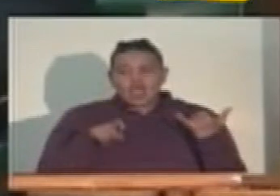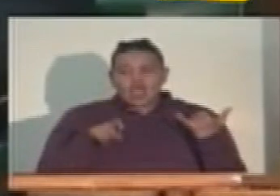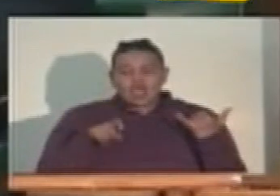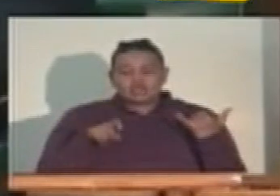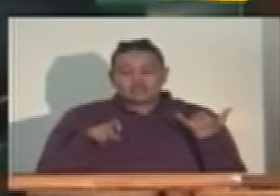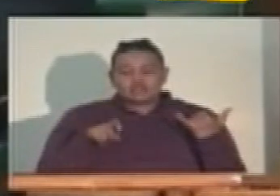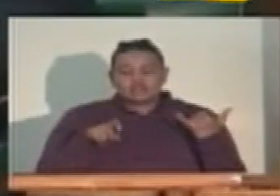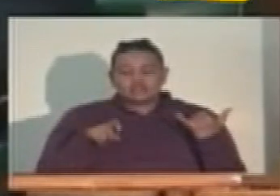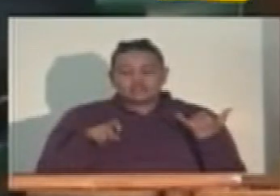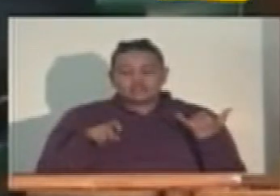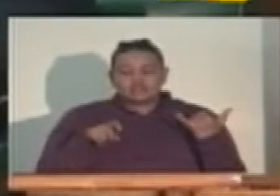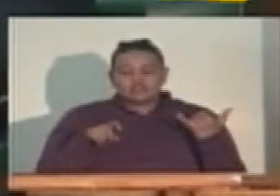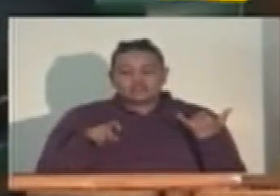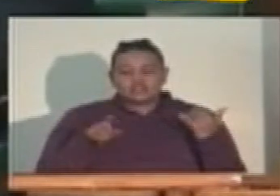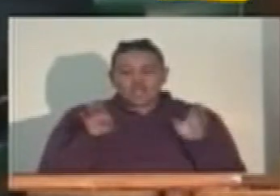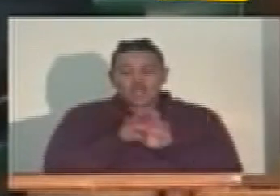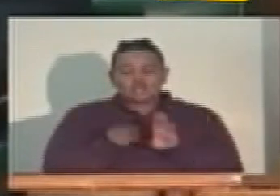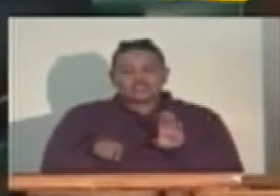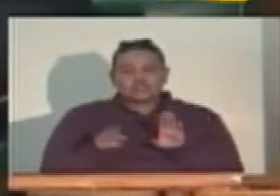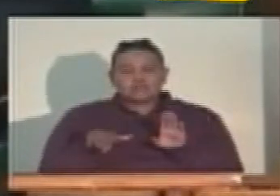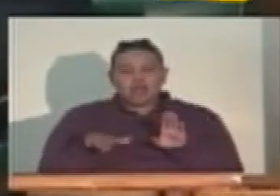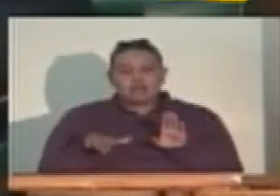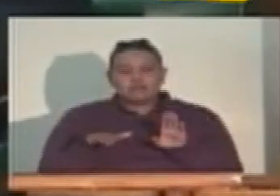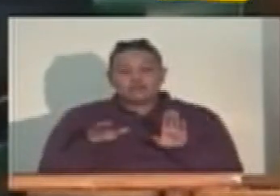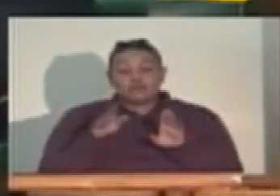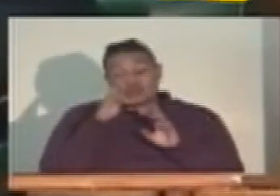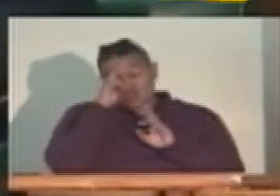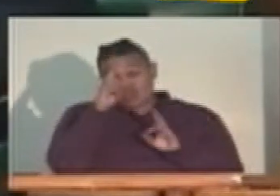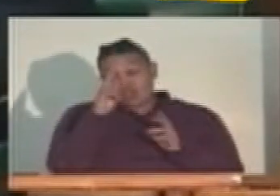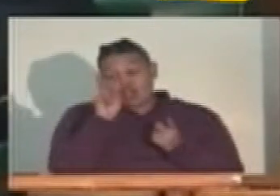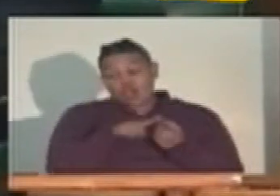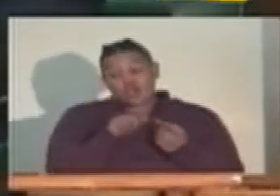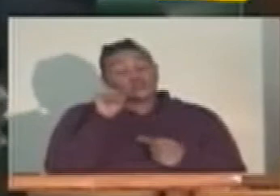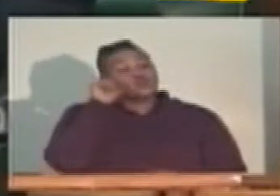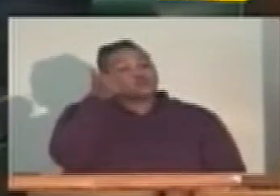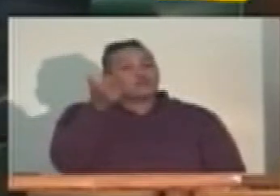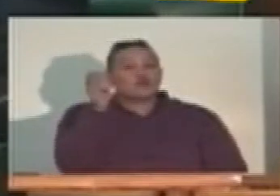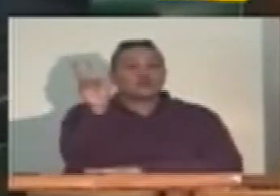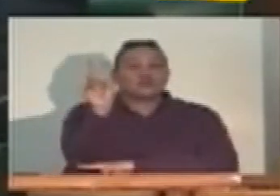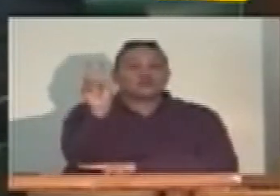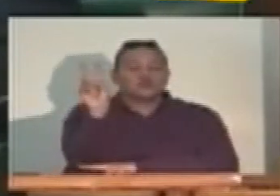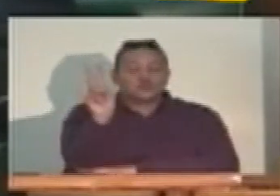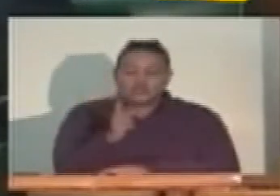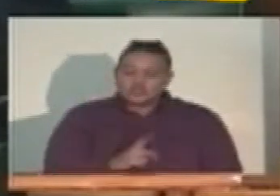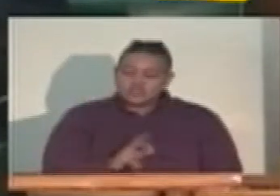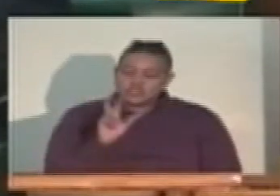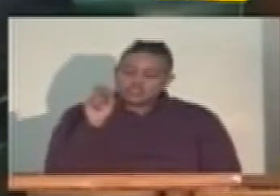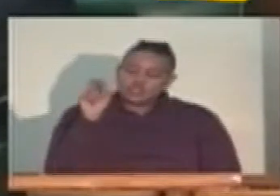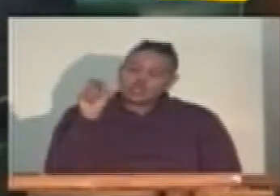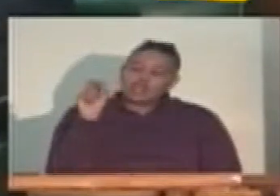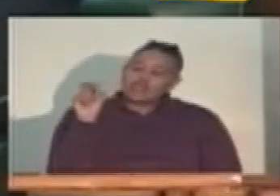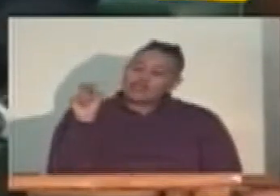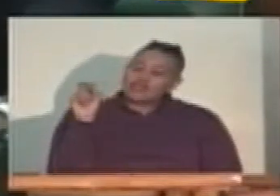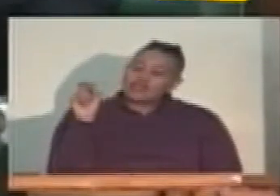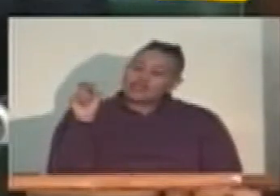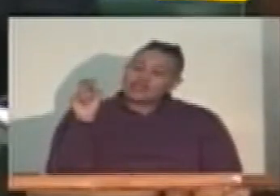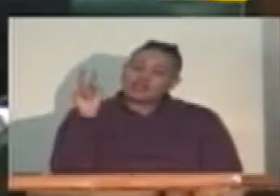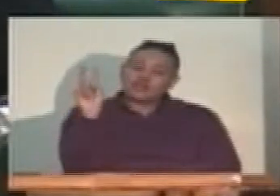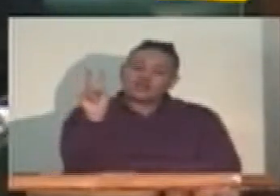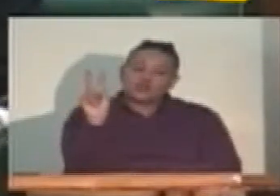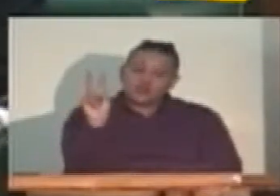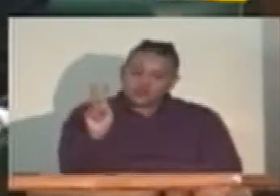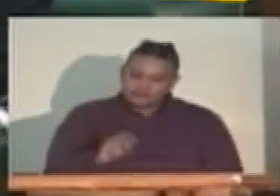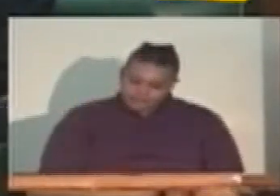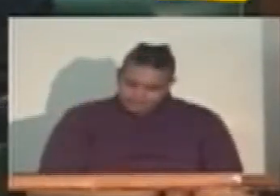to adjourn this Honorable House until tomorrow, the 30th, at 2